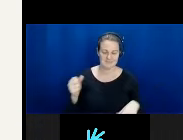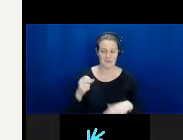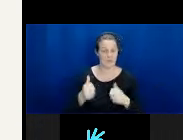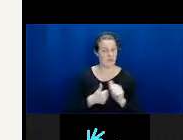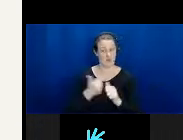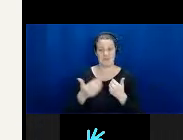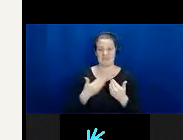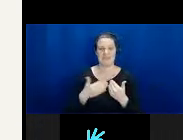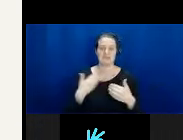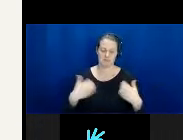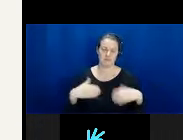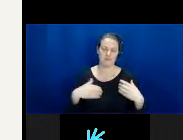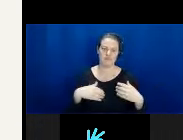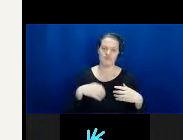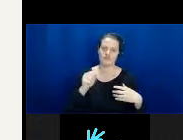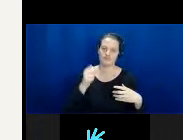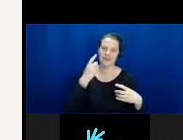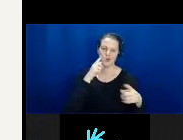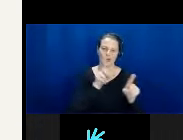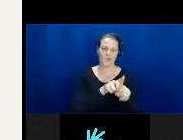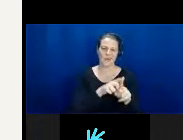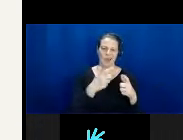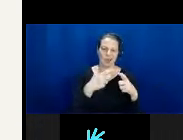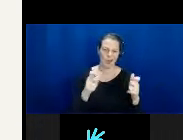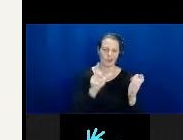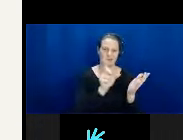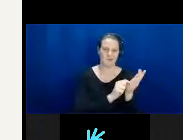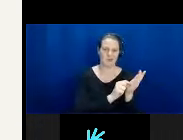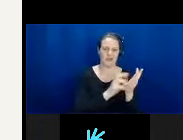agree, large print and increasing brightness.